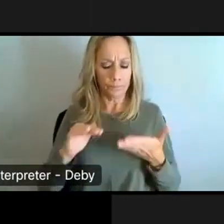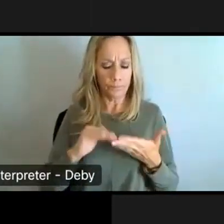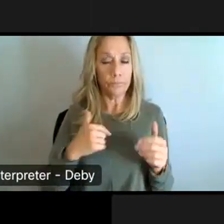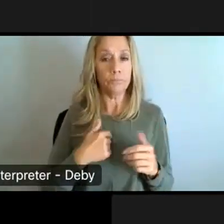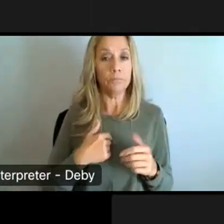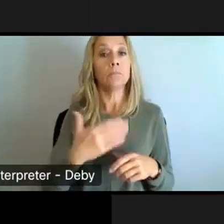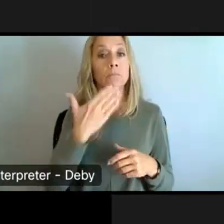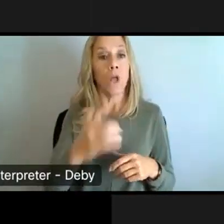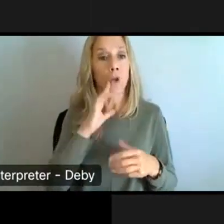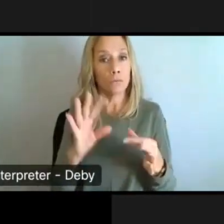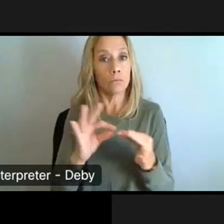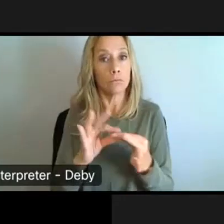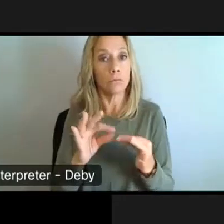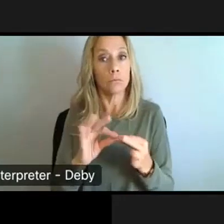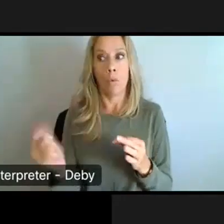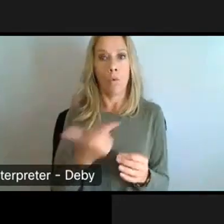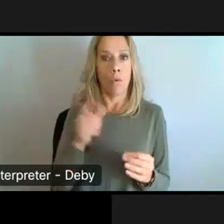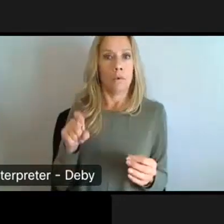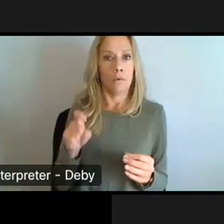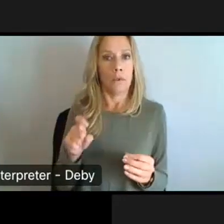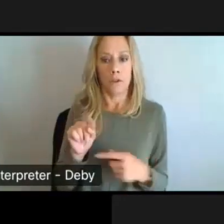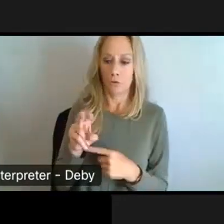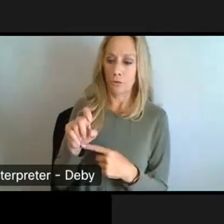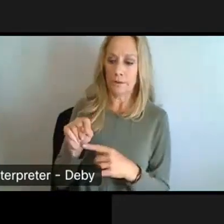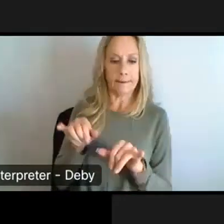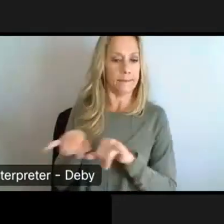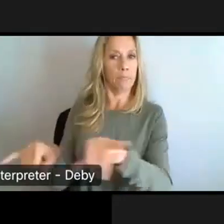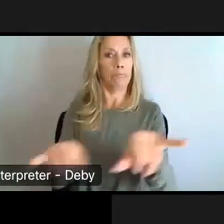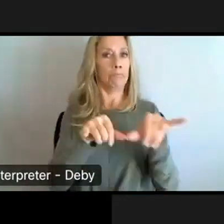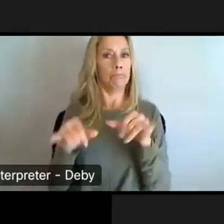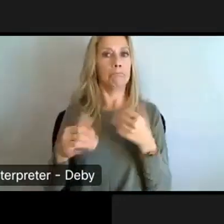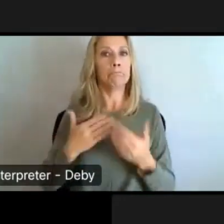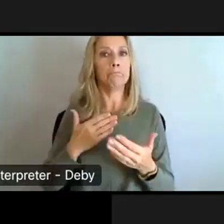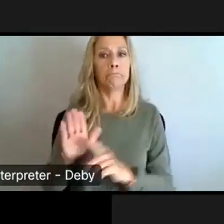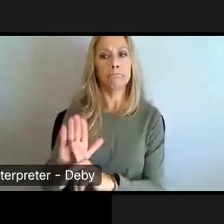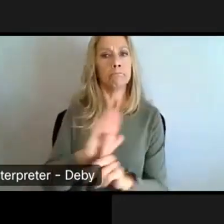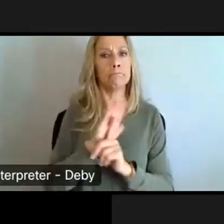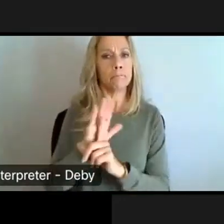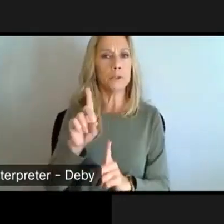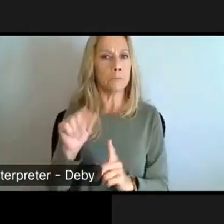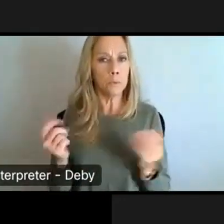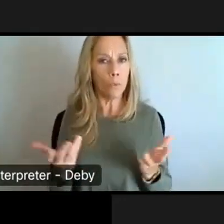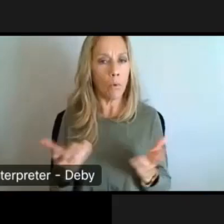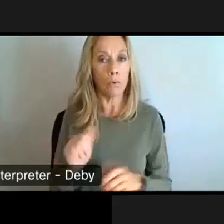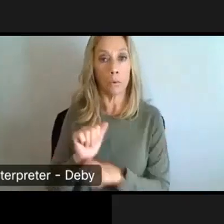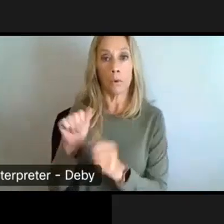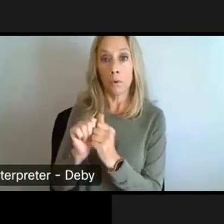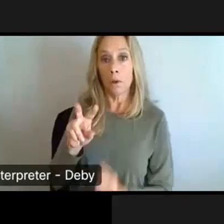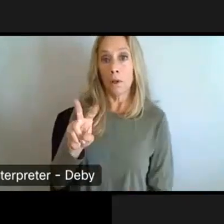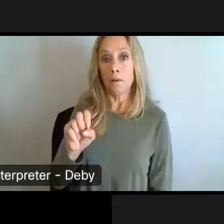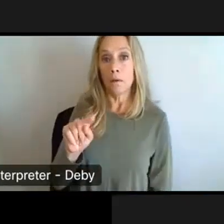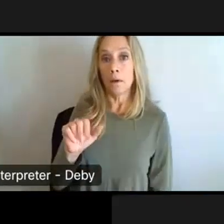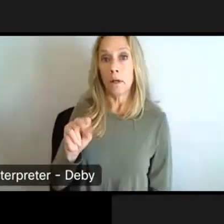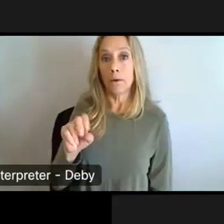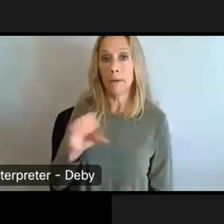thank you for stating that everyone needs to be treated the same, no matter their disability. Working with veterans and active duty